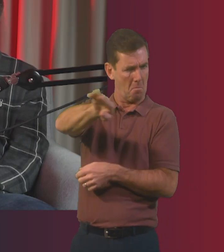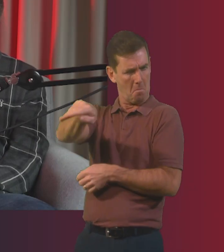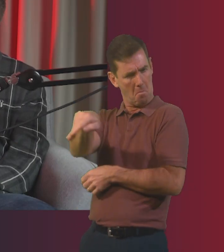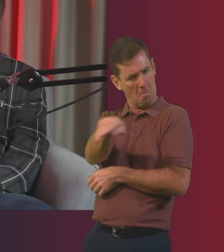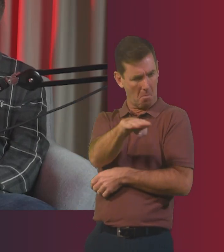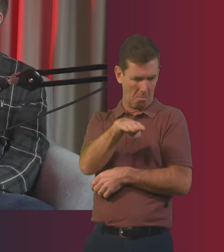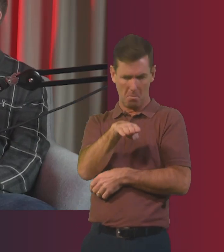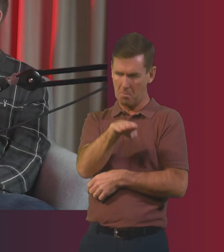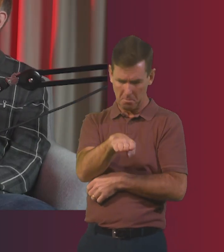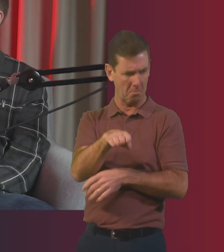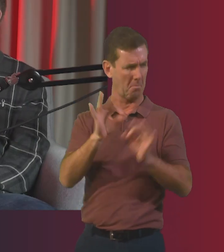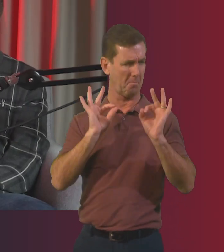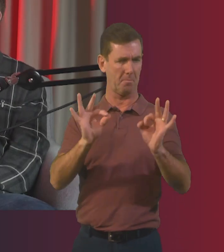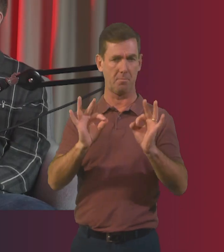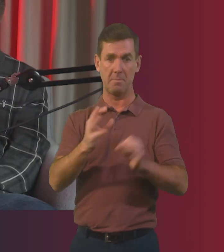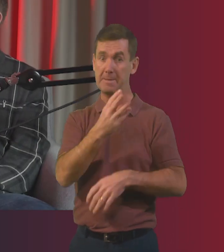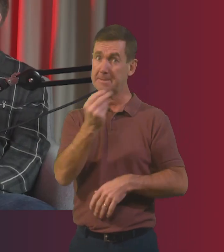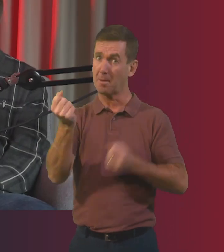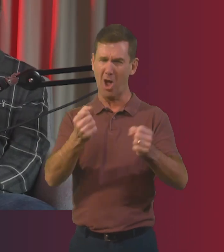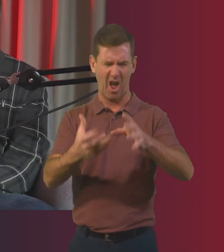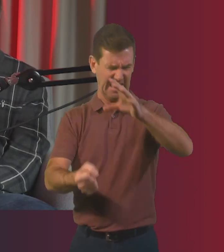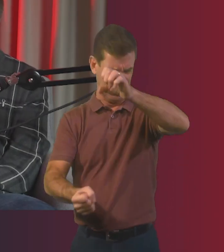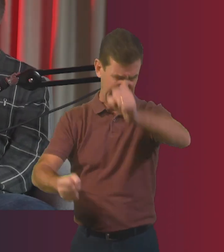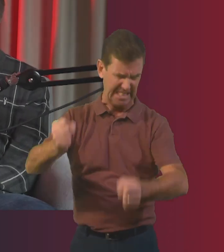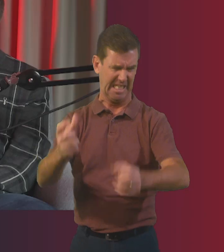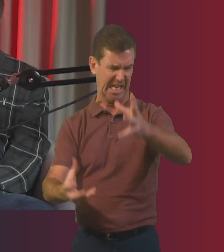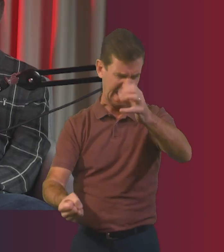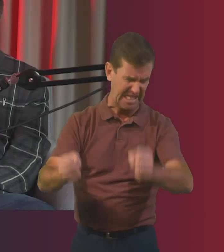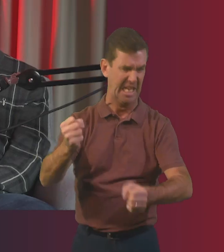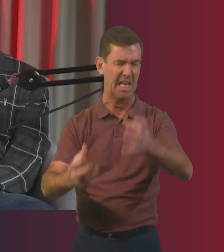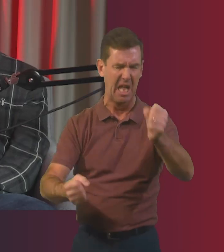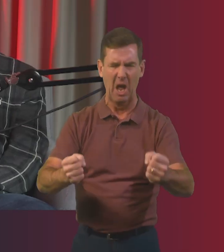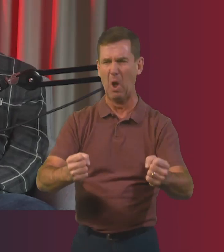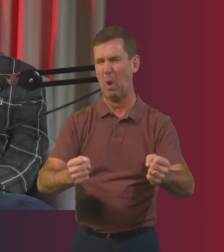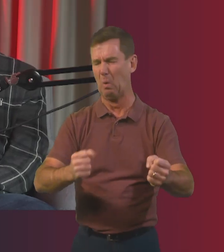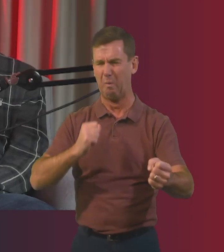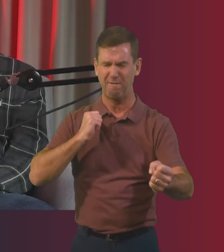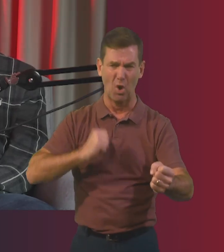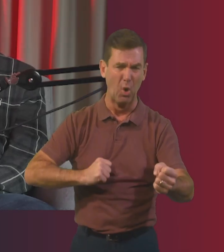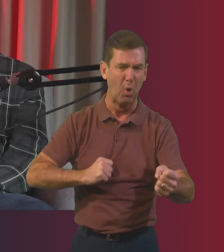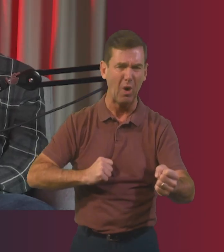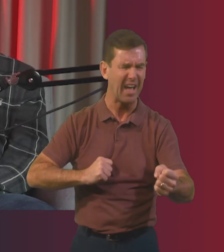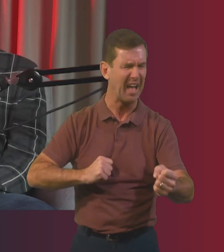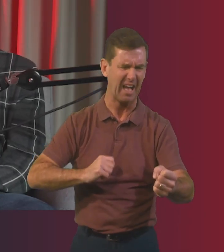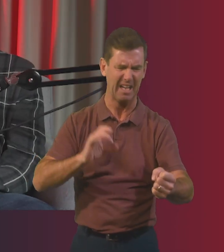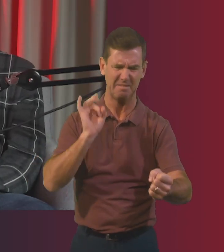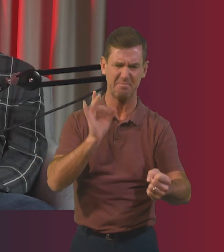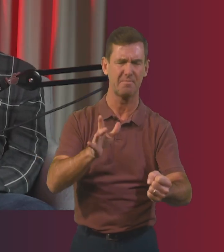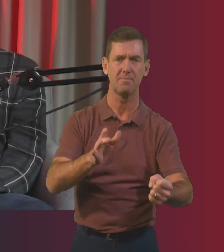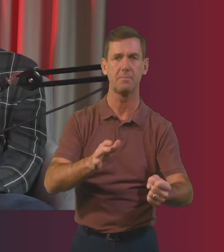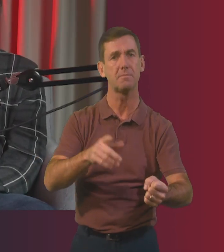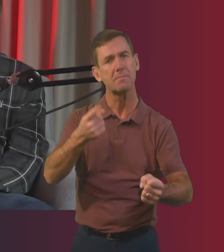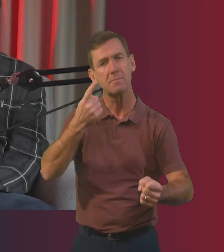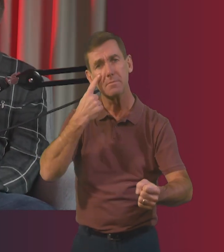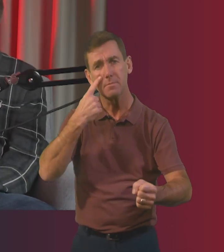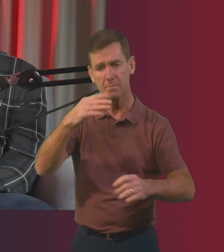often cause people problems if a car's got quite heavy steering and then manoeuvring it in. That's a really good tip. Yeah, so just park it, but also it does give you an idea of